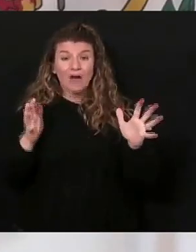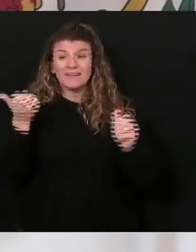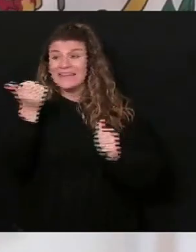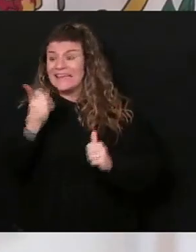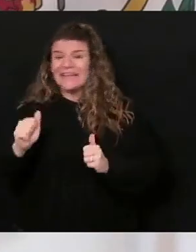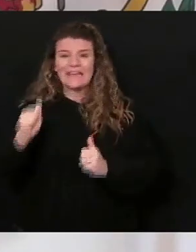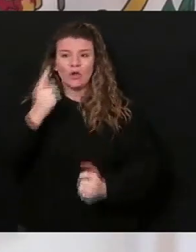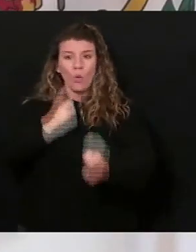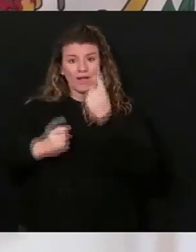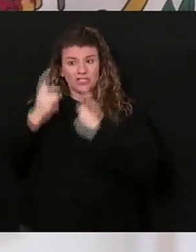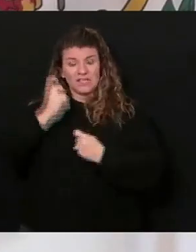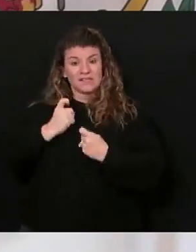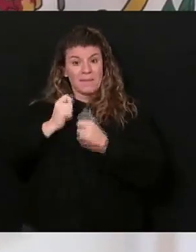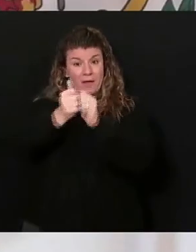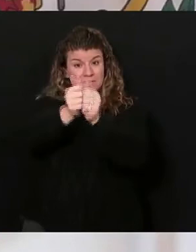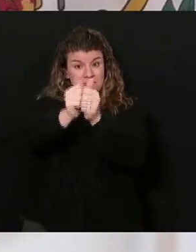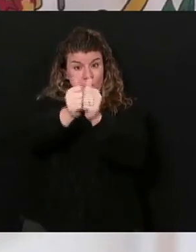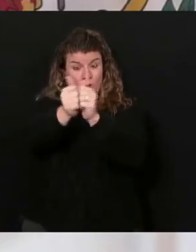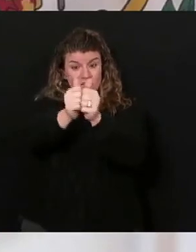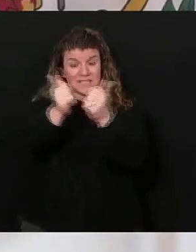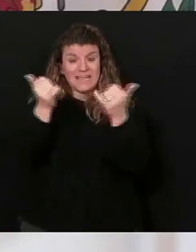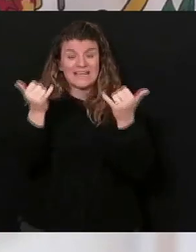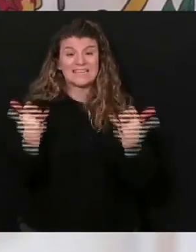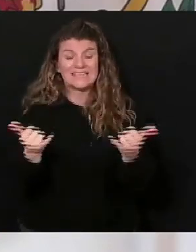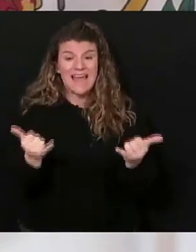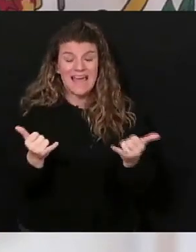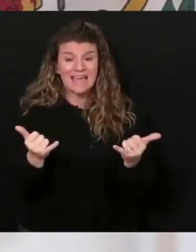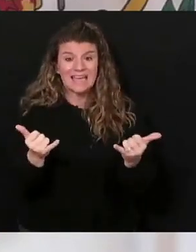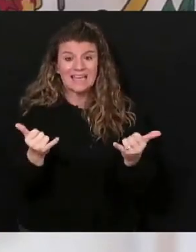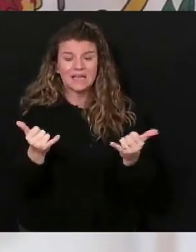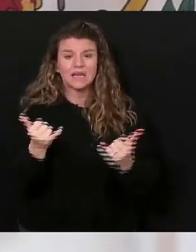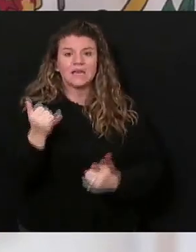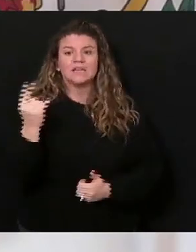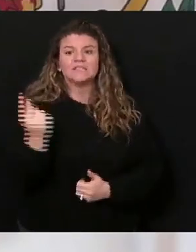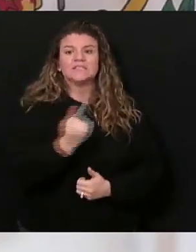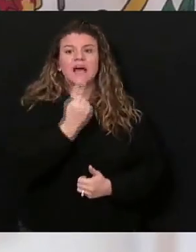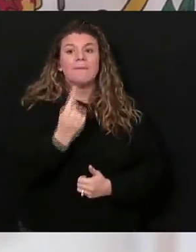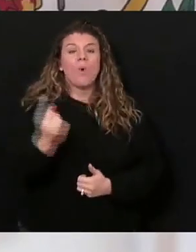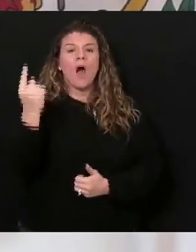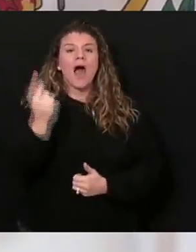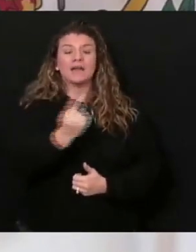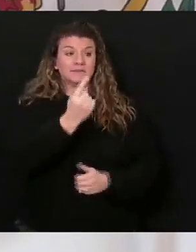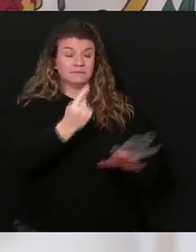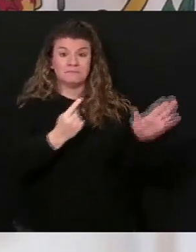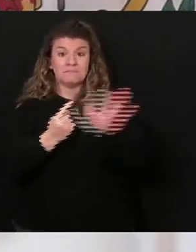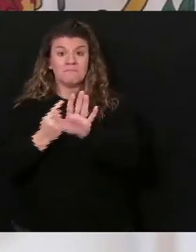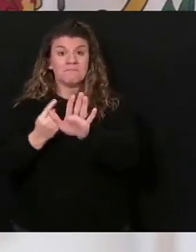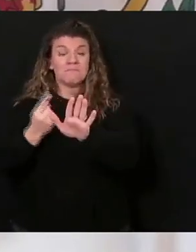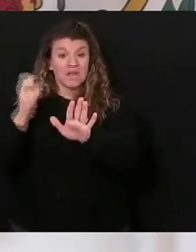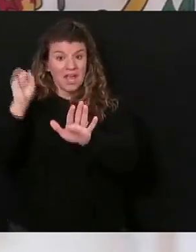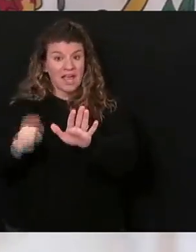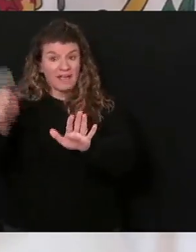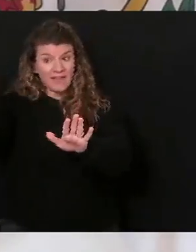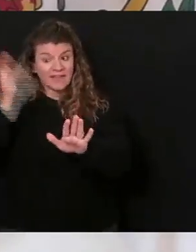to sports today, somebody somewhere just answer me just this simple question.